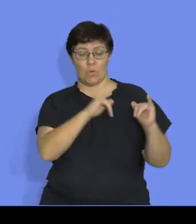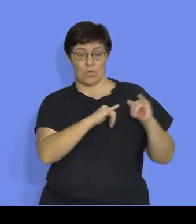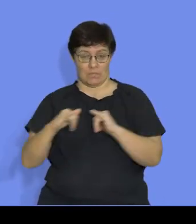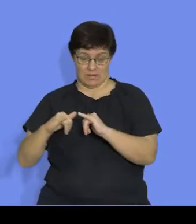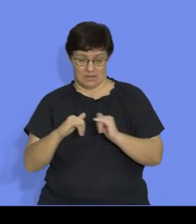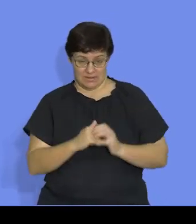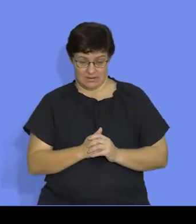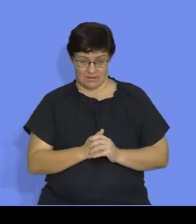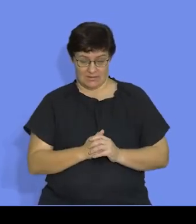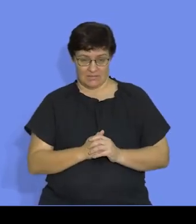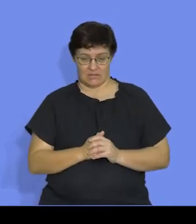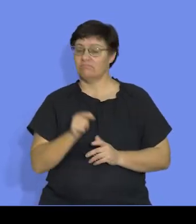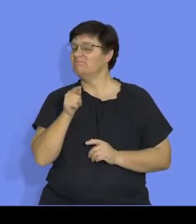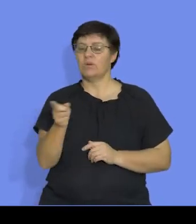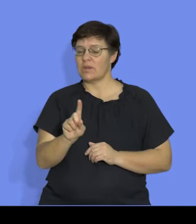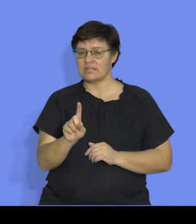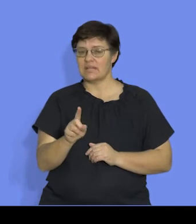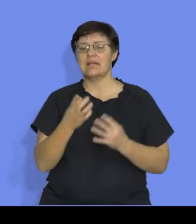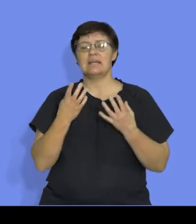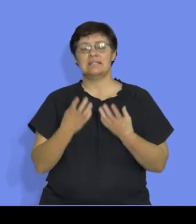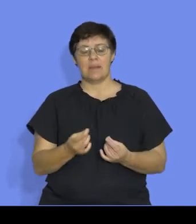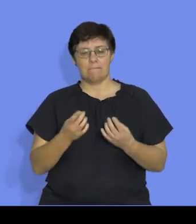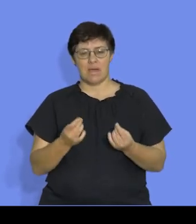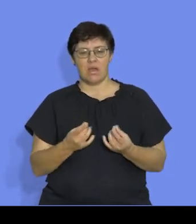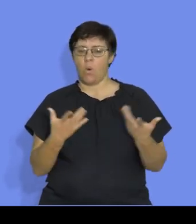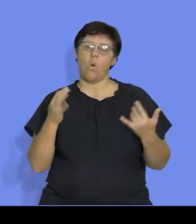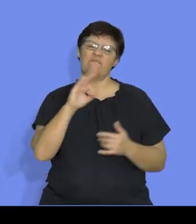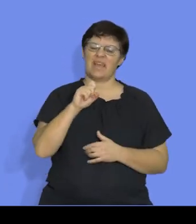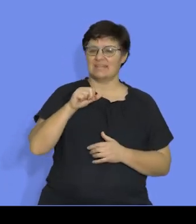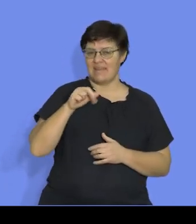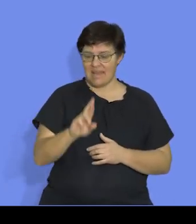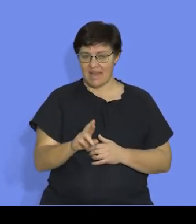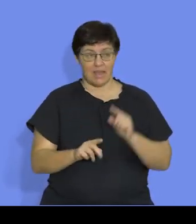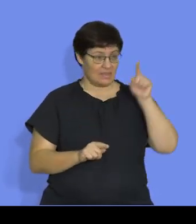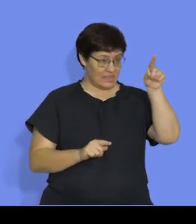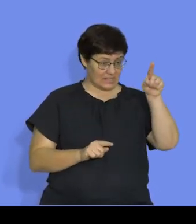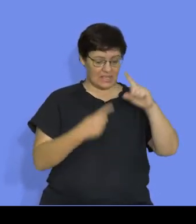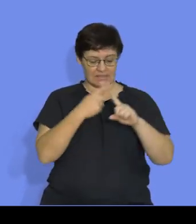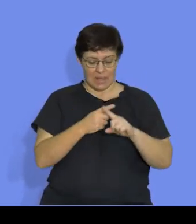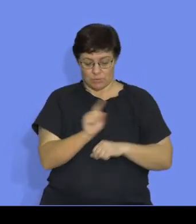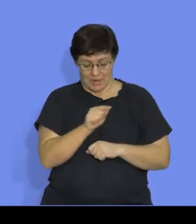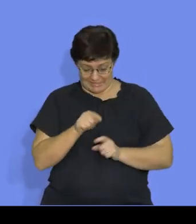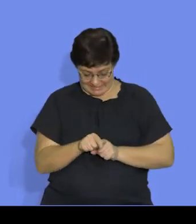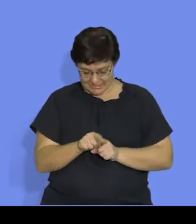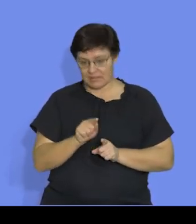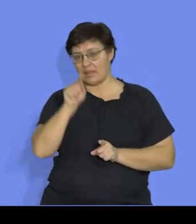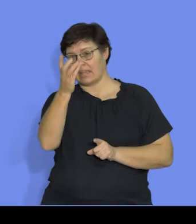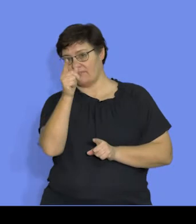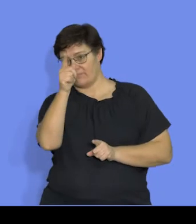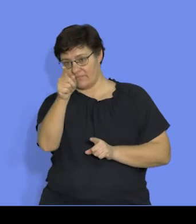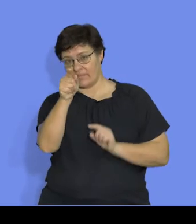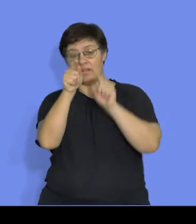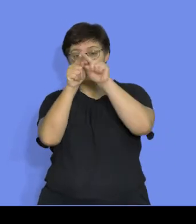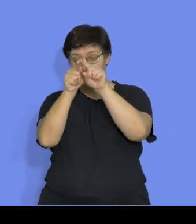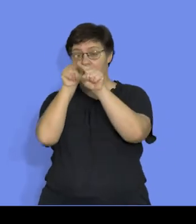ratio. My common ratio is the number or the factor that each term is multiplied by to get